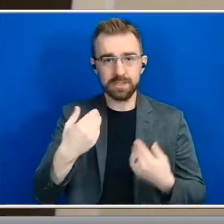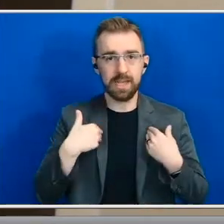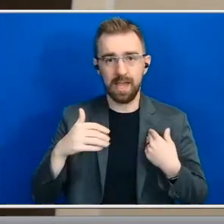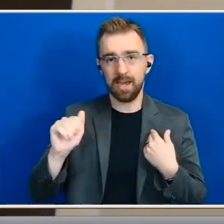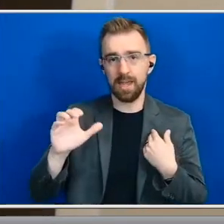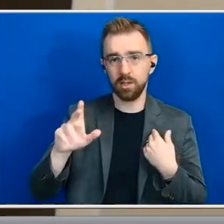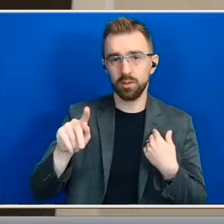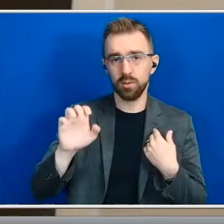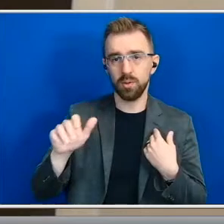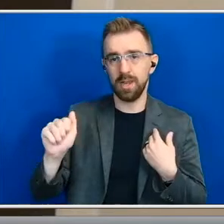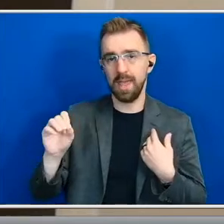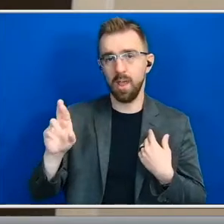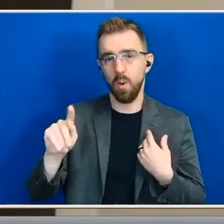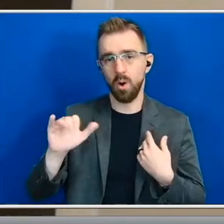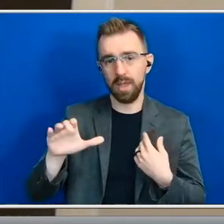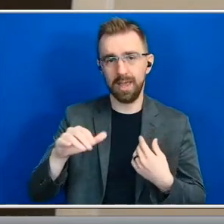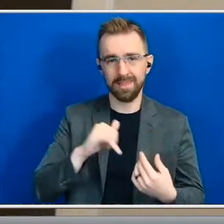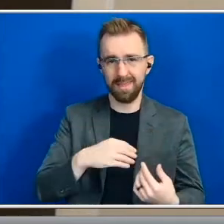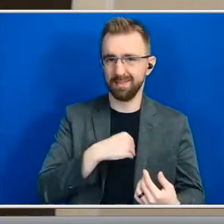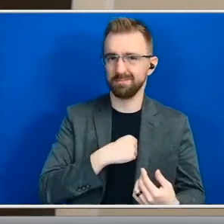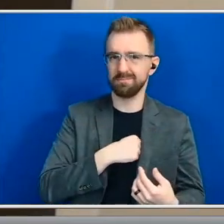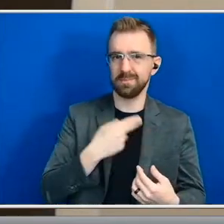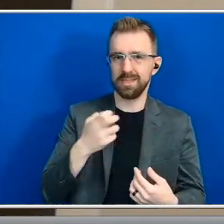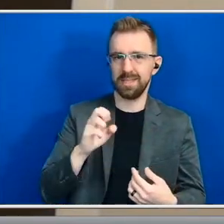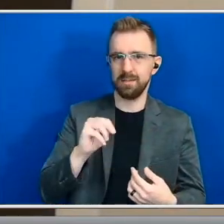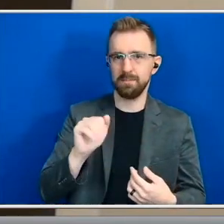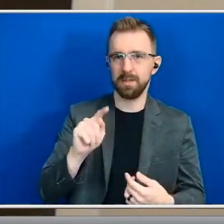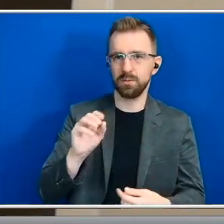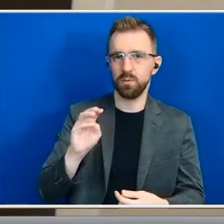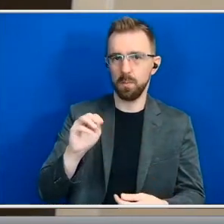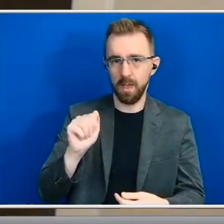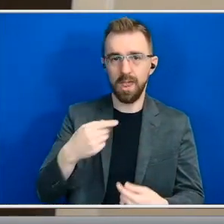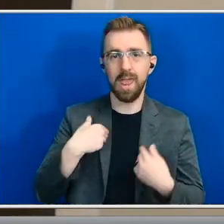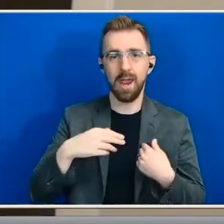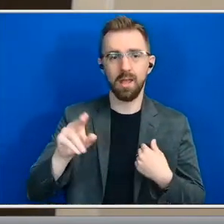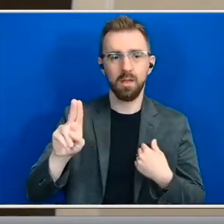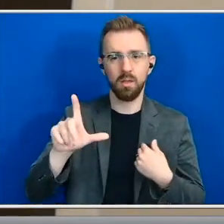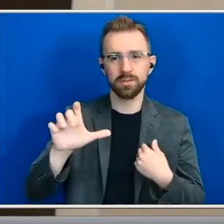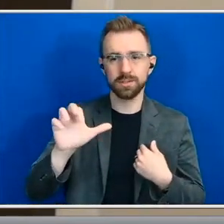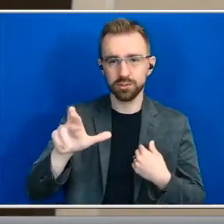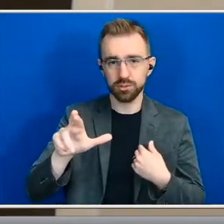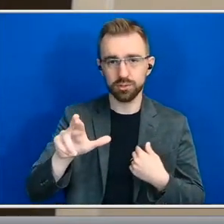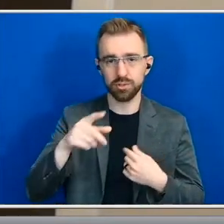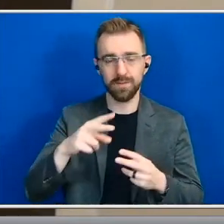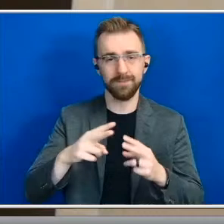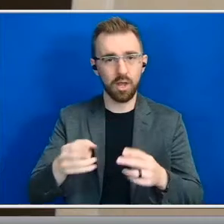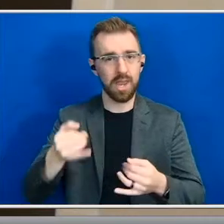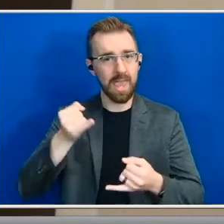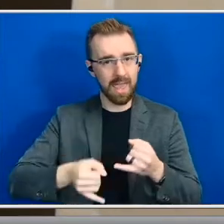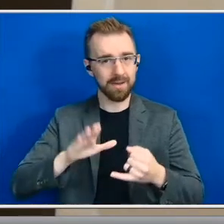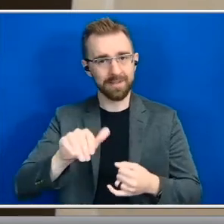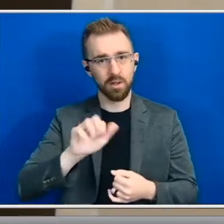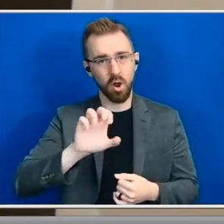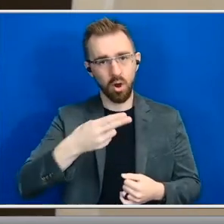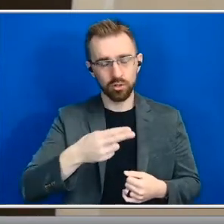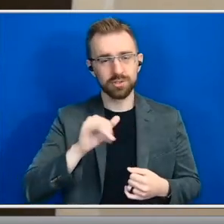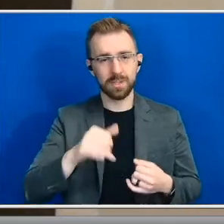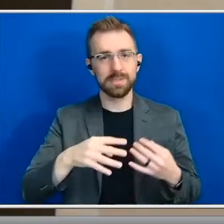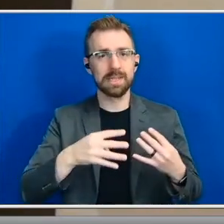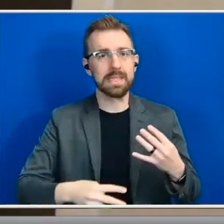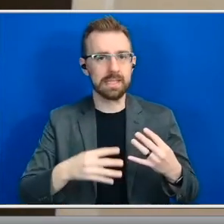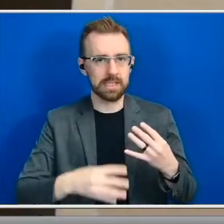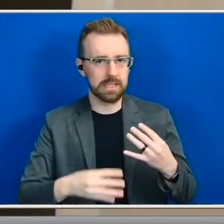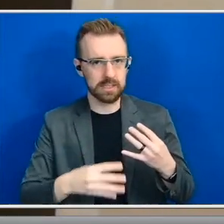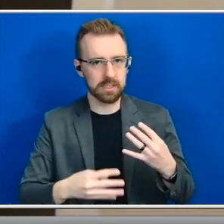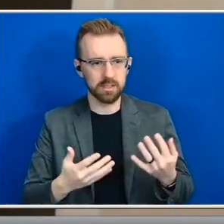that intramural hematoma, is because Steve had an ulcer at the very end of his arch that was leaking.